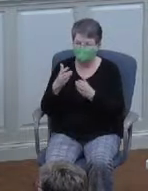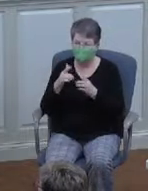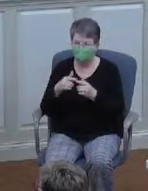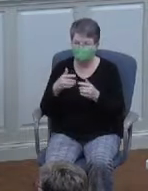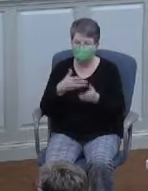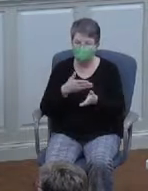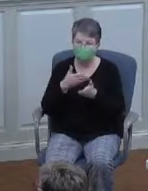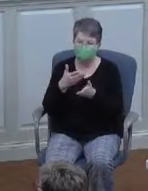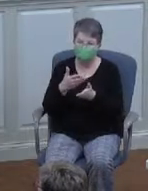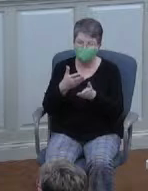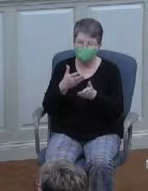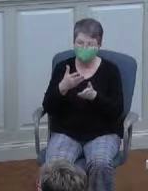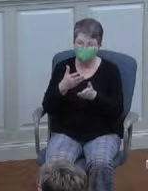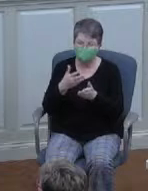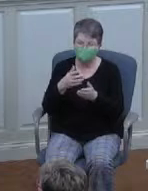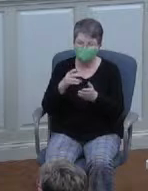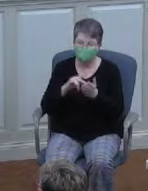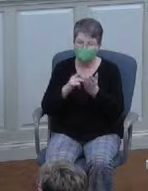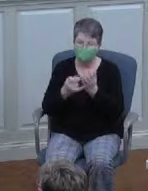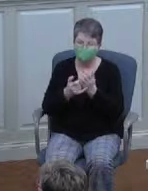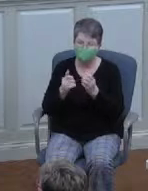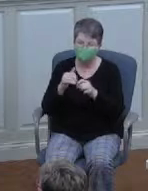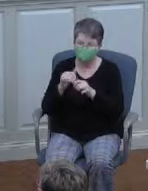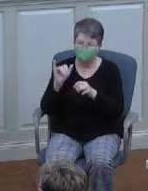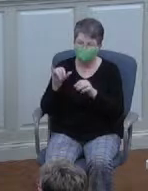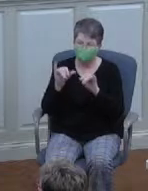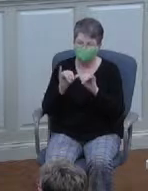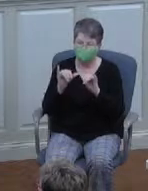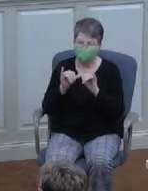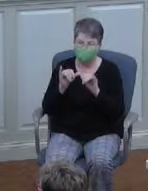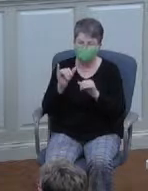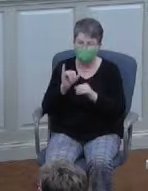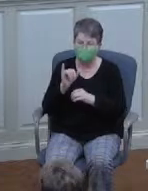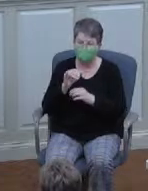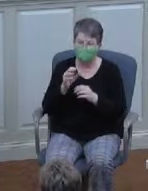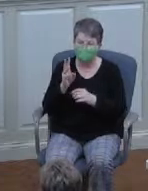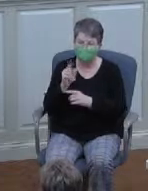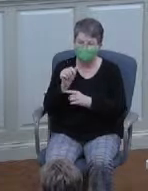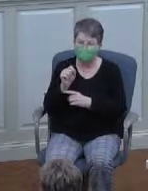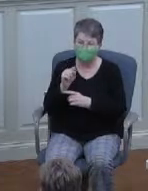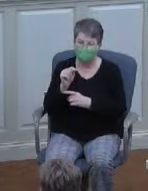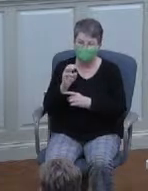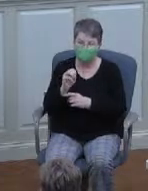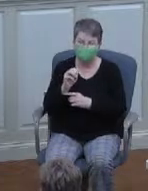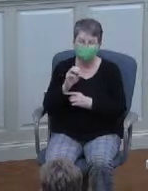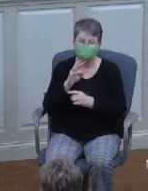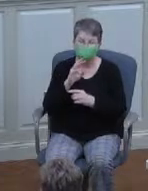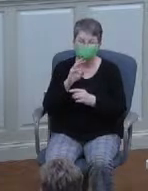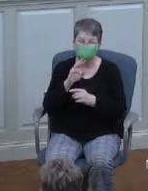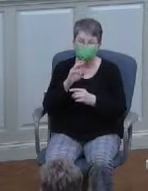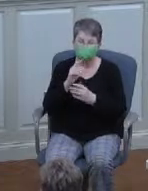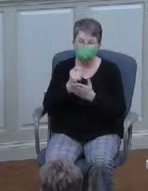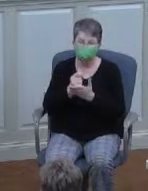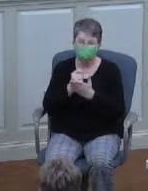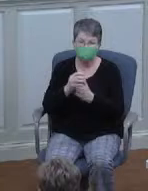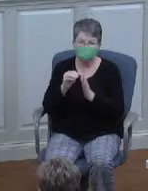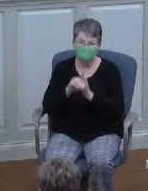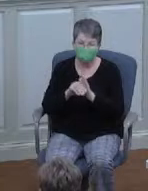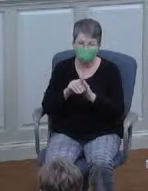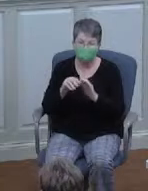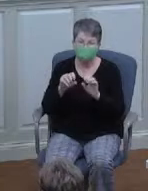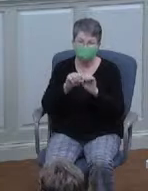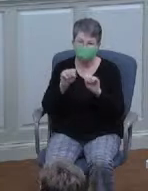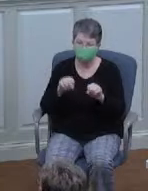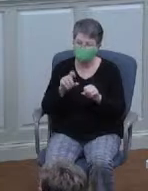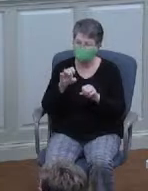of this caliber. In dealing with anything like a wastewater treatment plant or a water treatment plant, either one, essentially you have